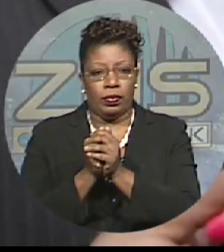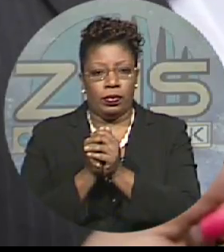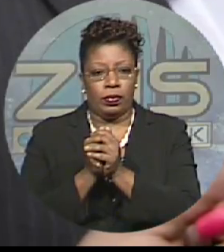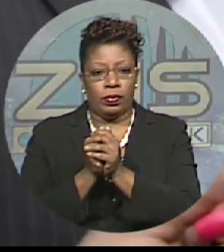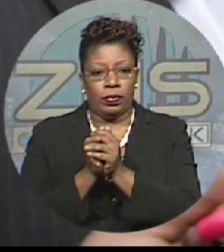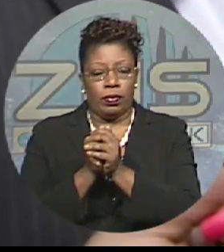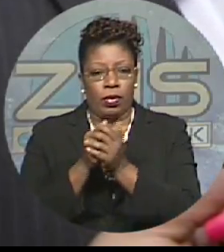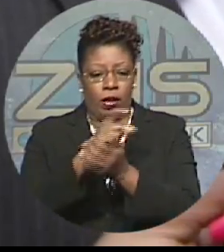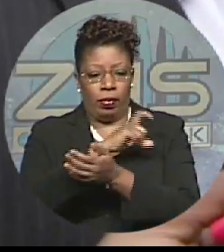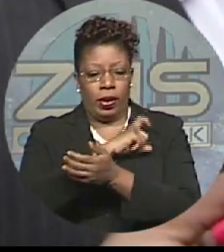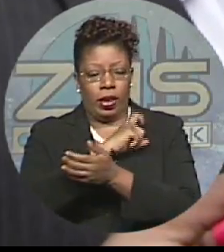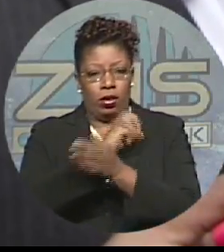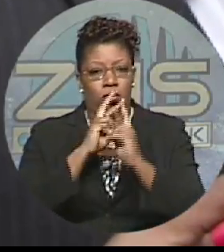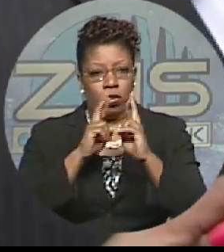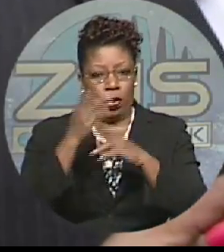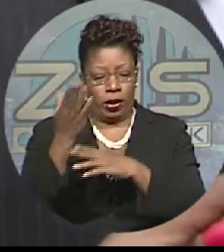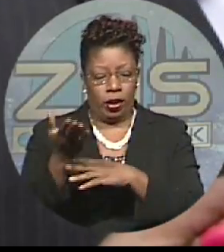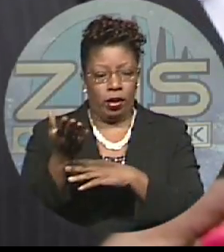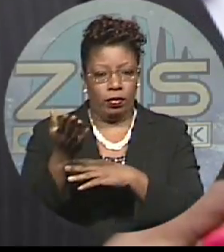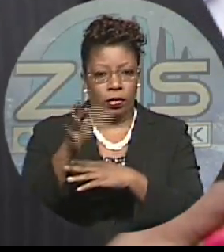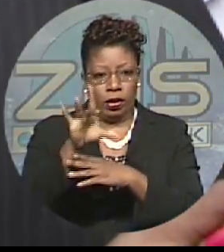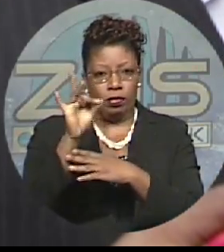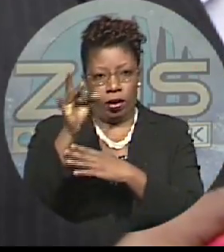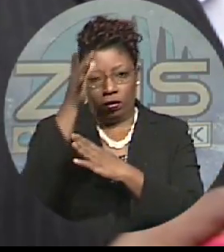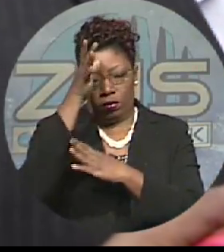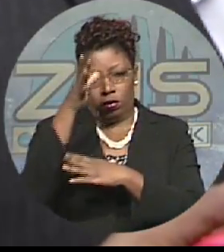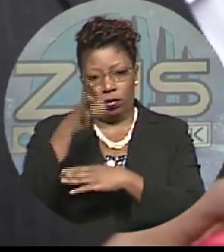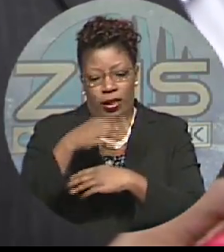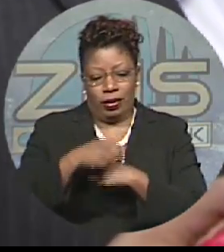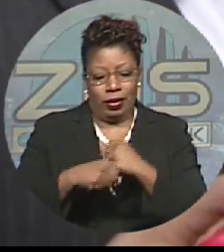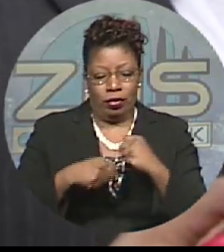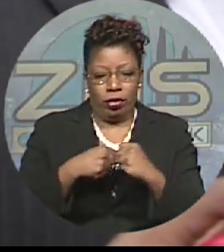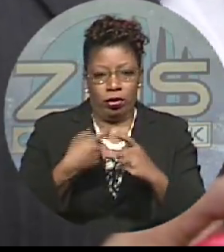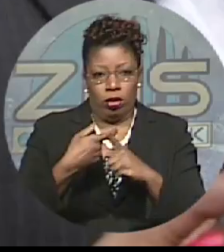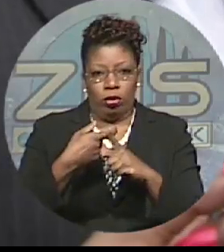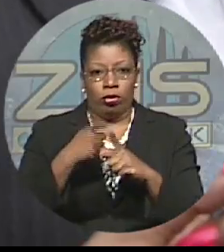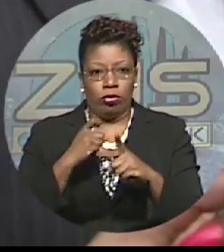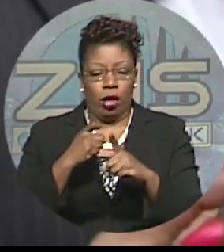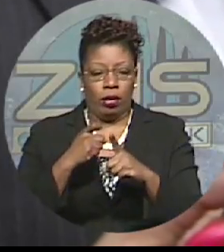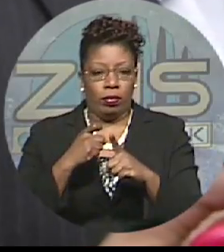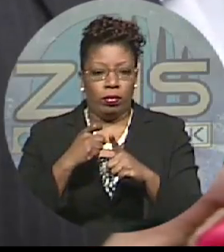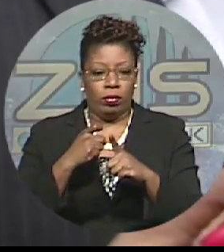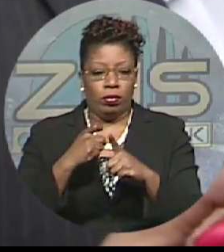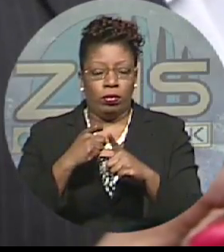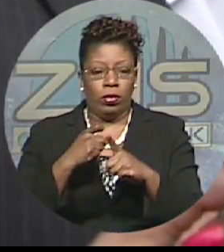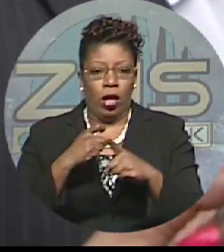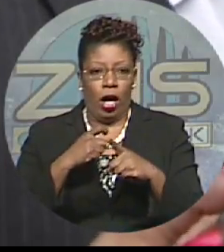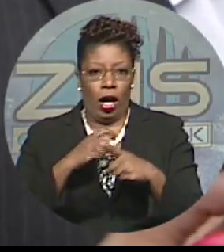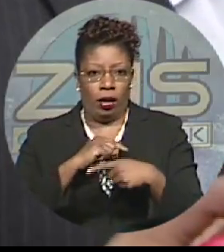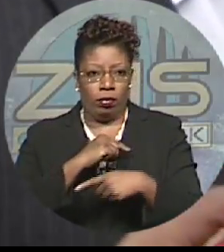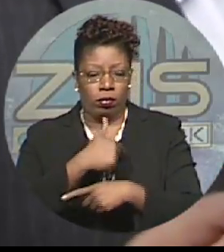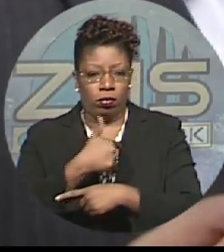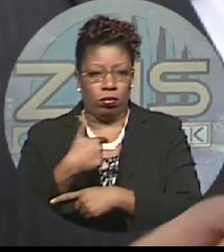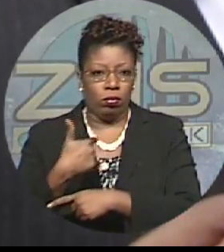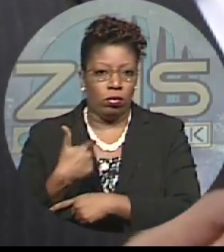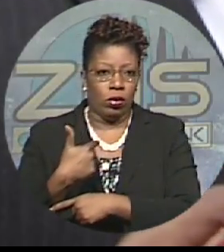Officers responded to that scene where they discovered this male suffering from gunshot injuries to the